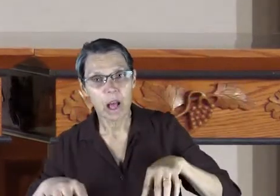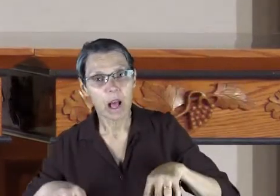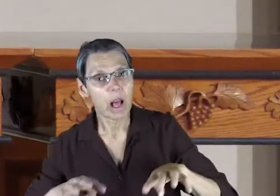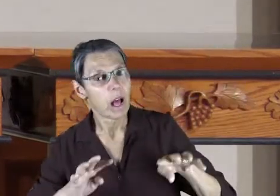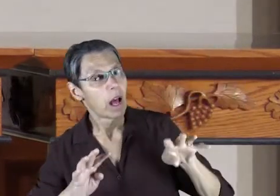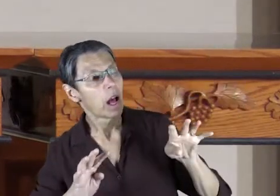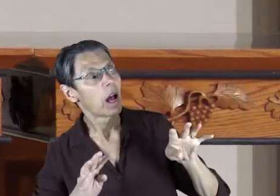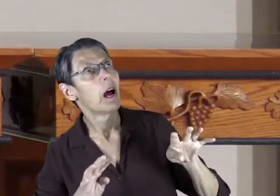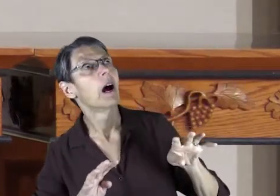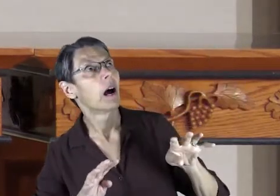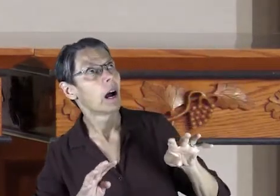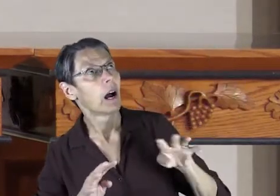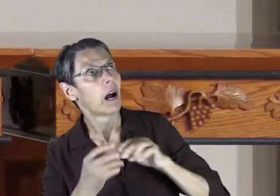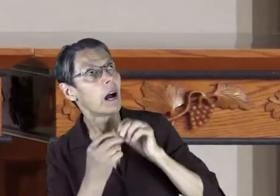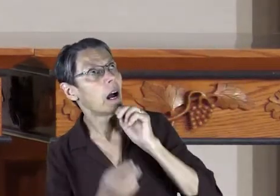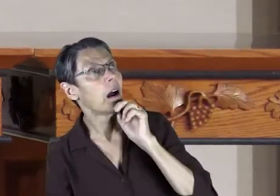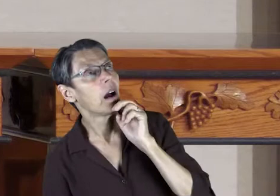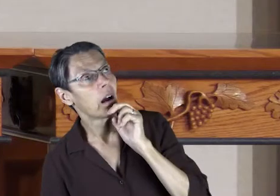into the clouds,